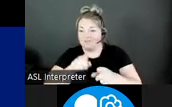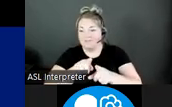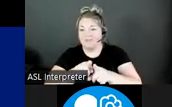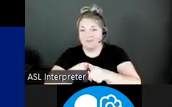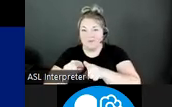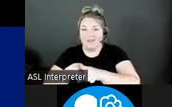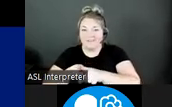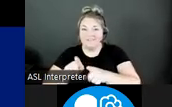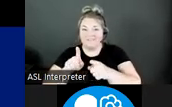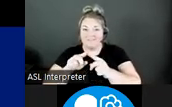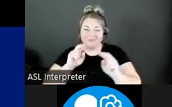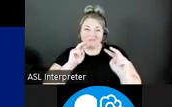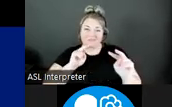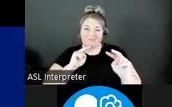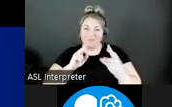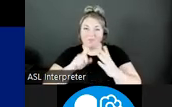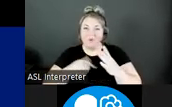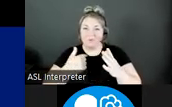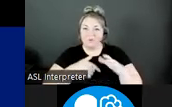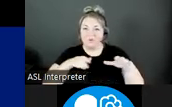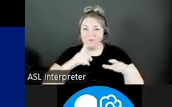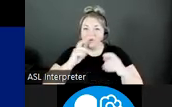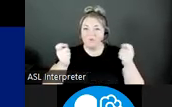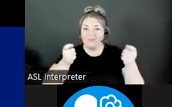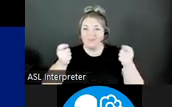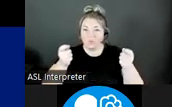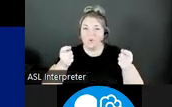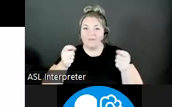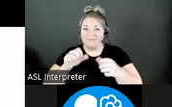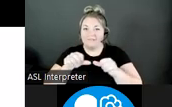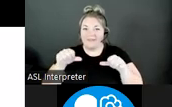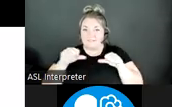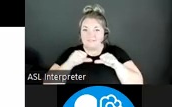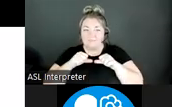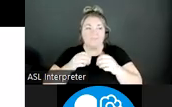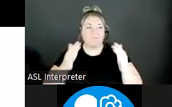keep up with what we're doing in the regulatory space. Next slide, please.